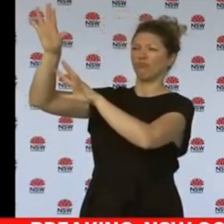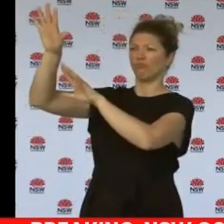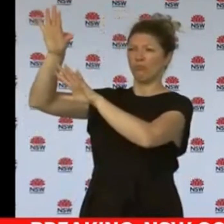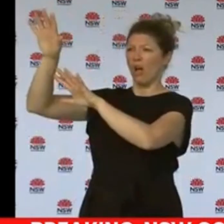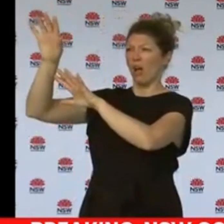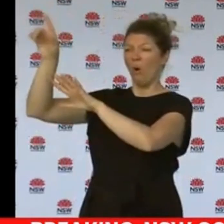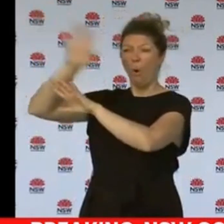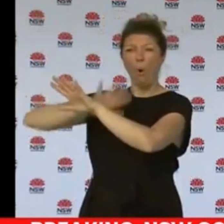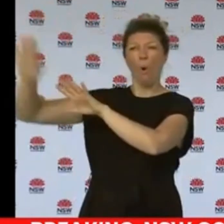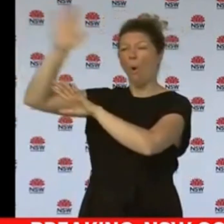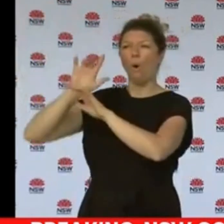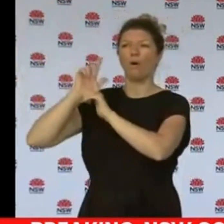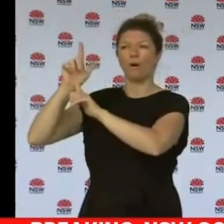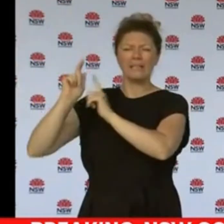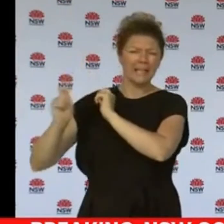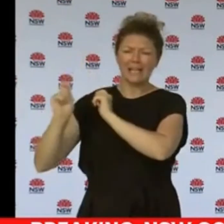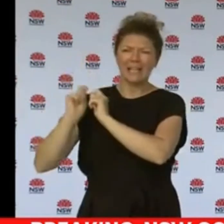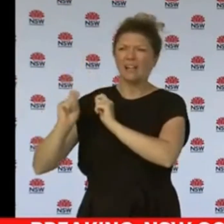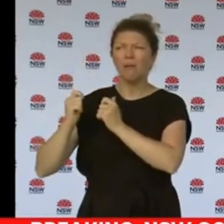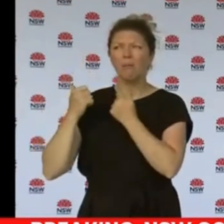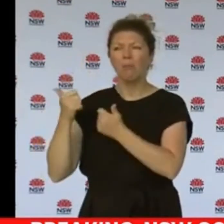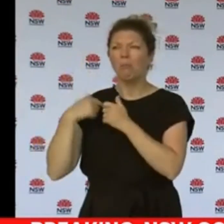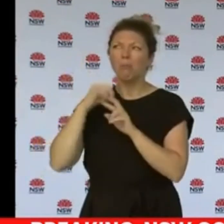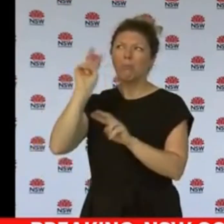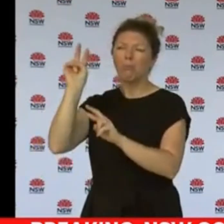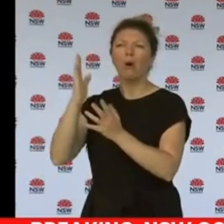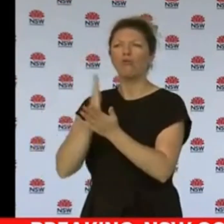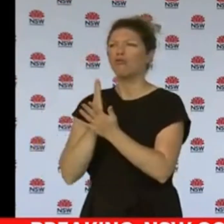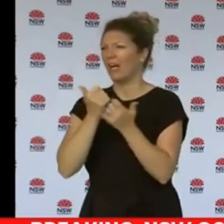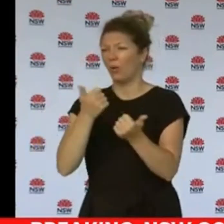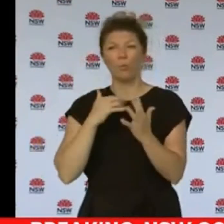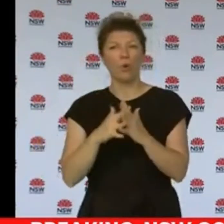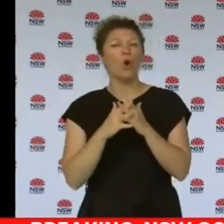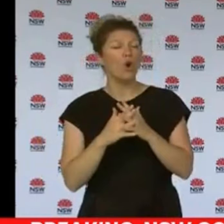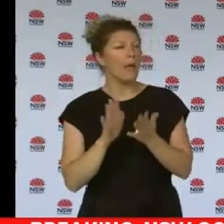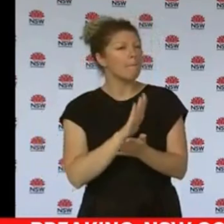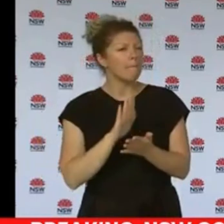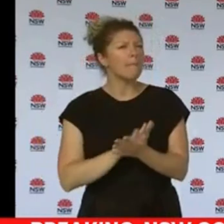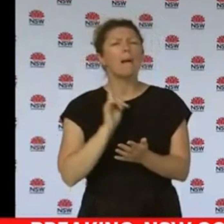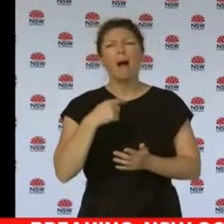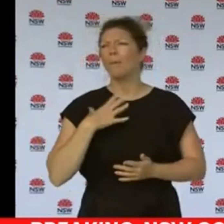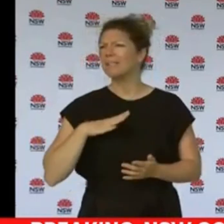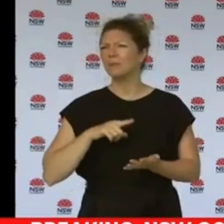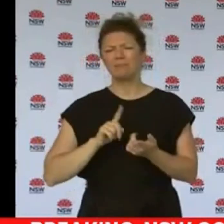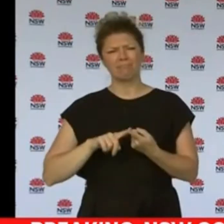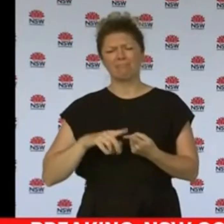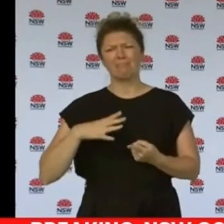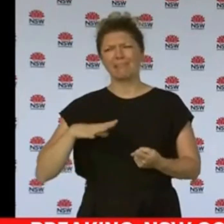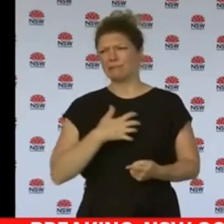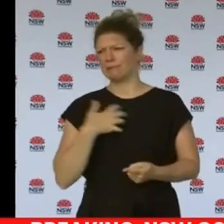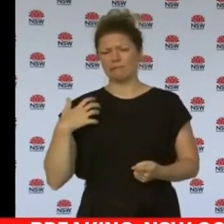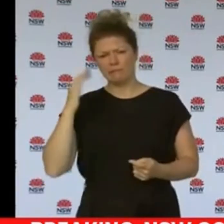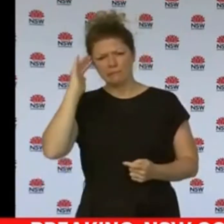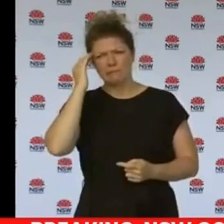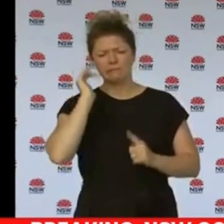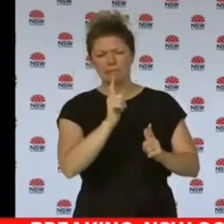have been quite high, but particularly the northern zone, so that does give me some comfort. but clearly we have to be very vigilant over the